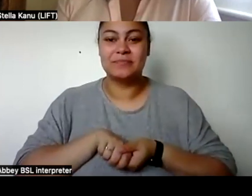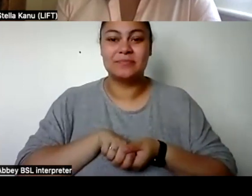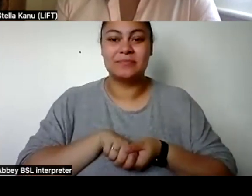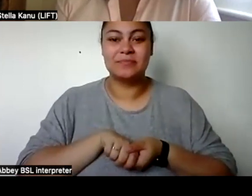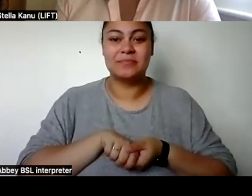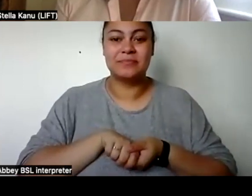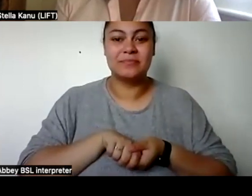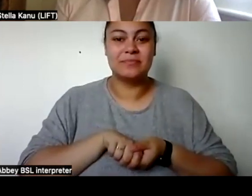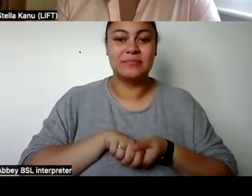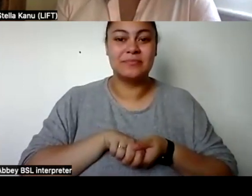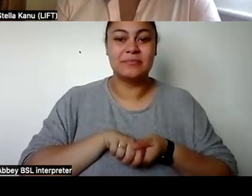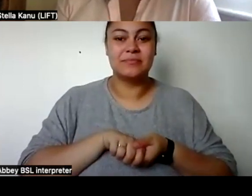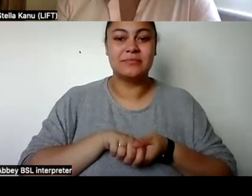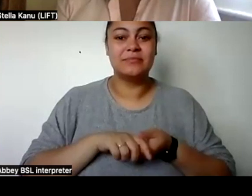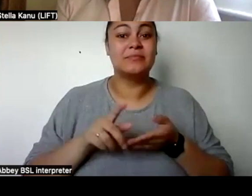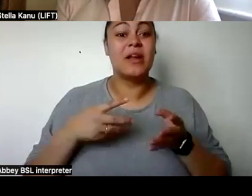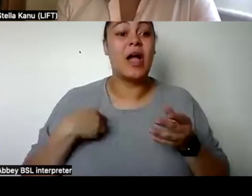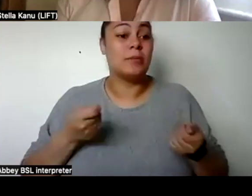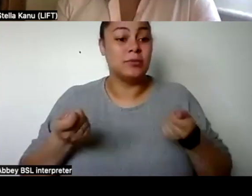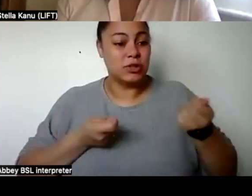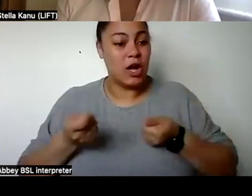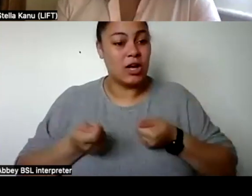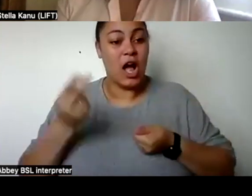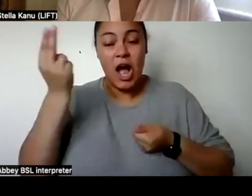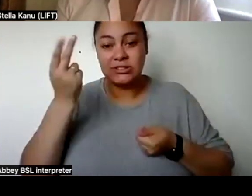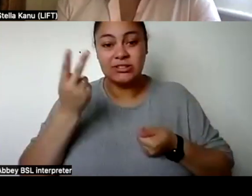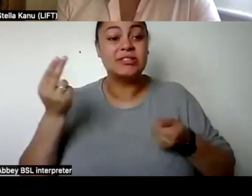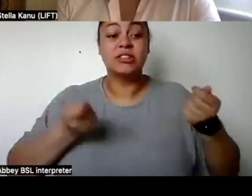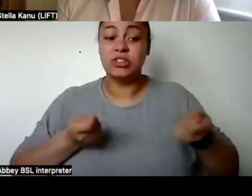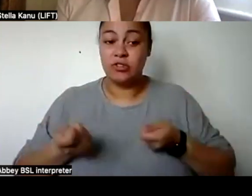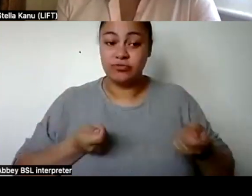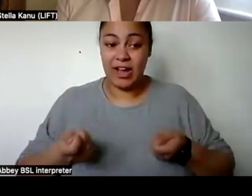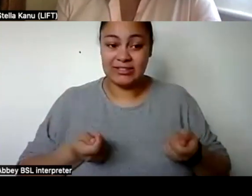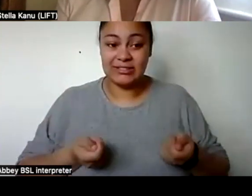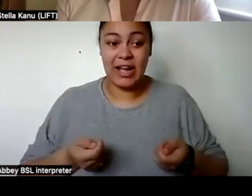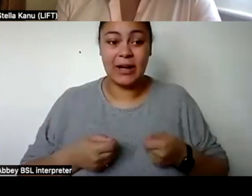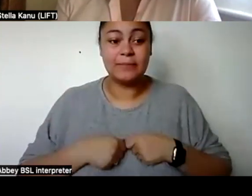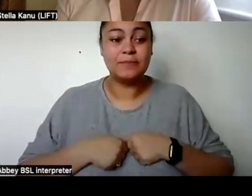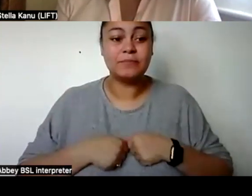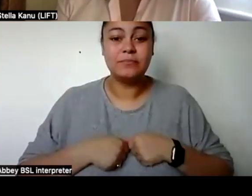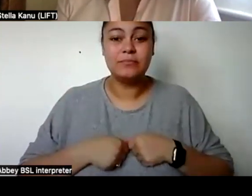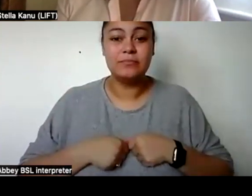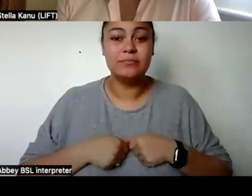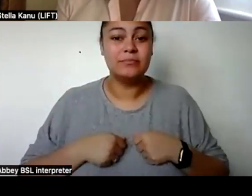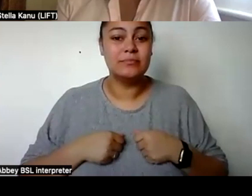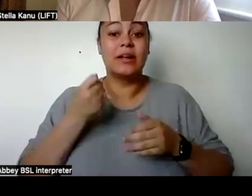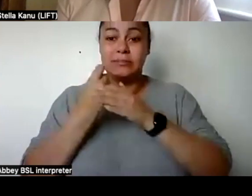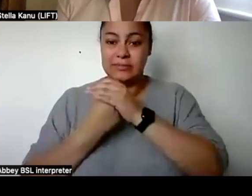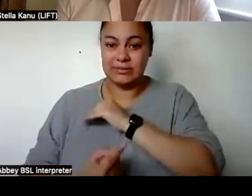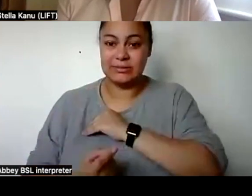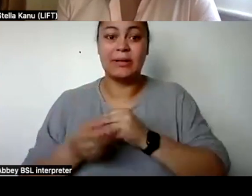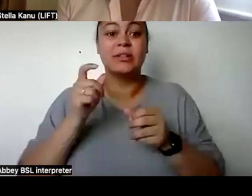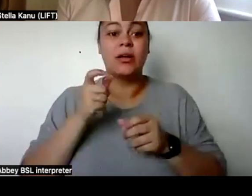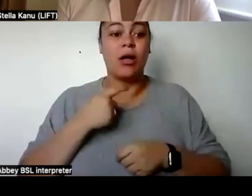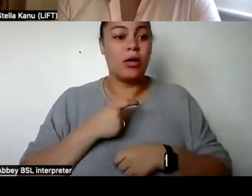Until recently, I was the artistic director, CEO at Pavilion Dance Southwest, and I'm now an independent